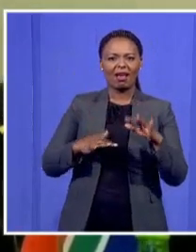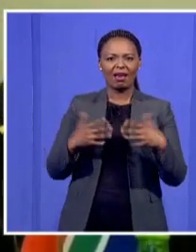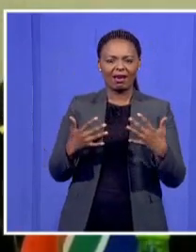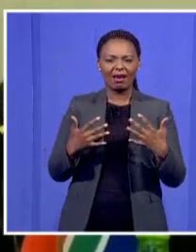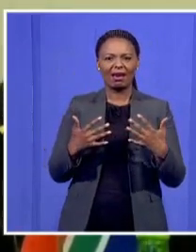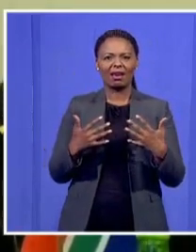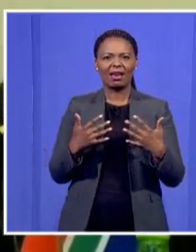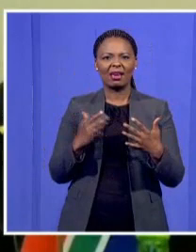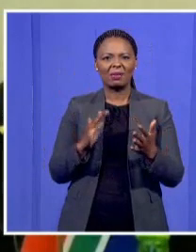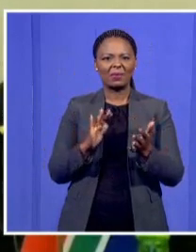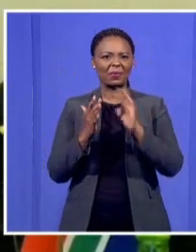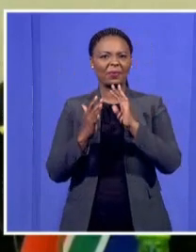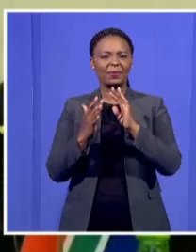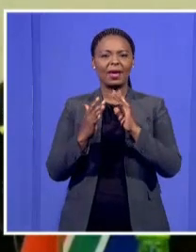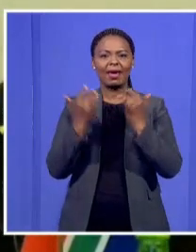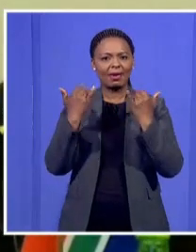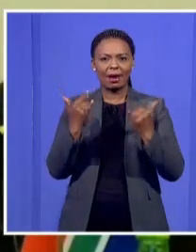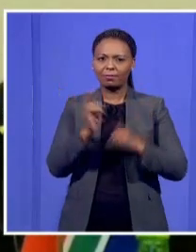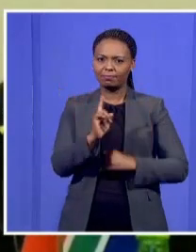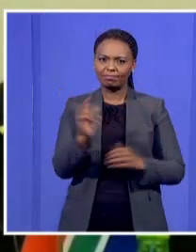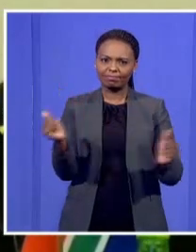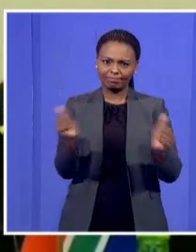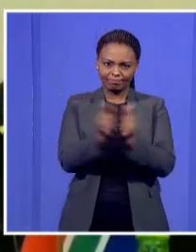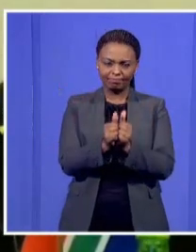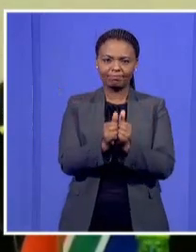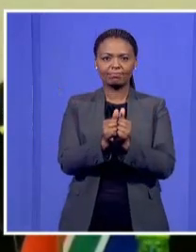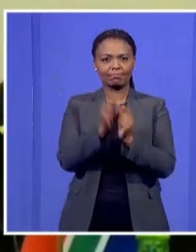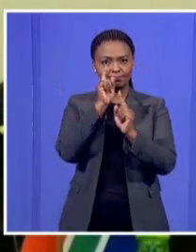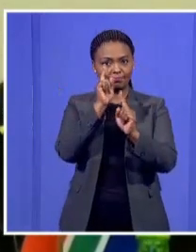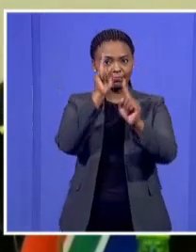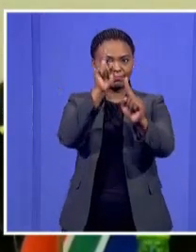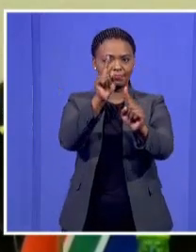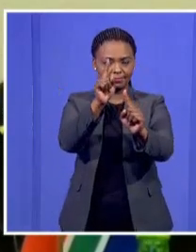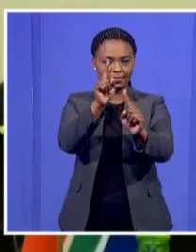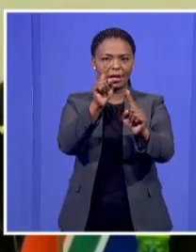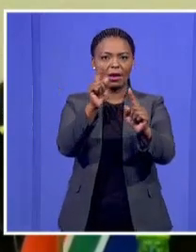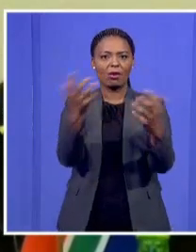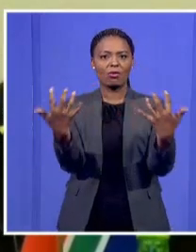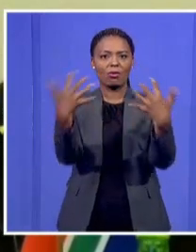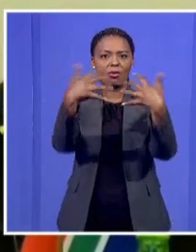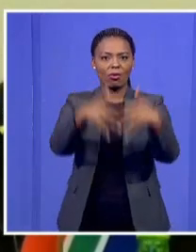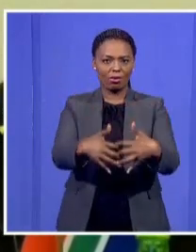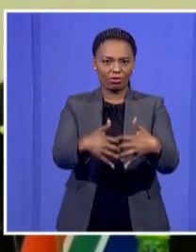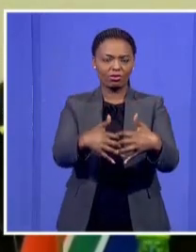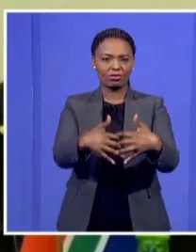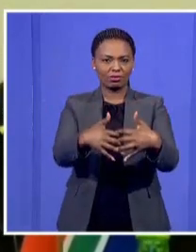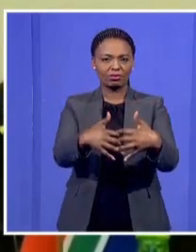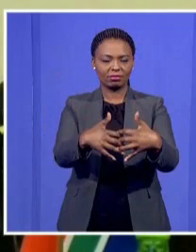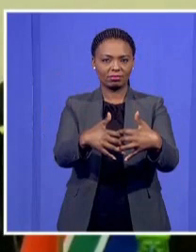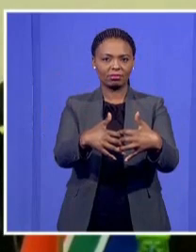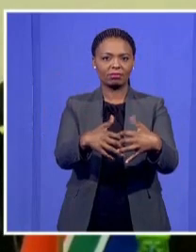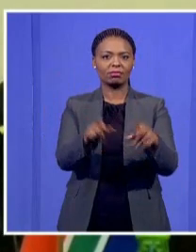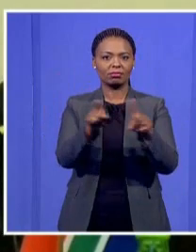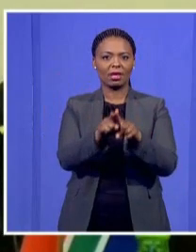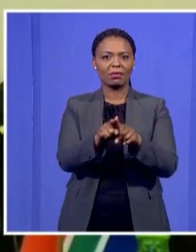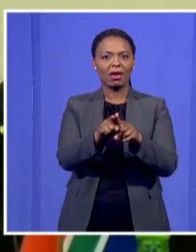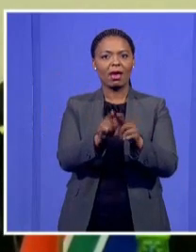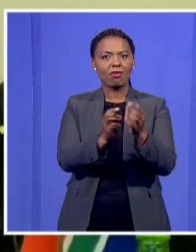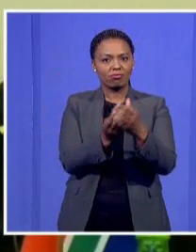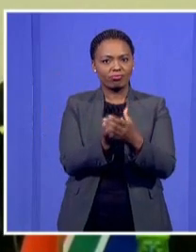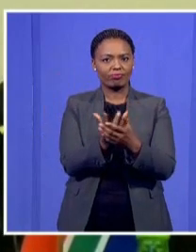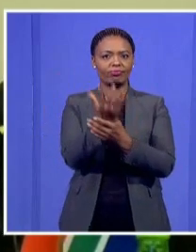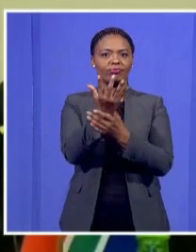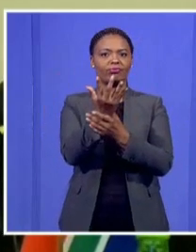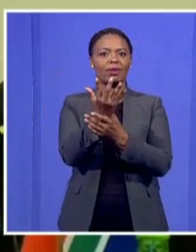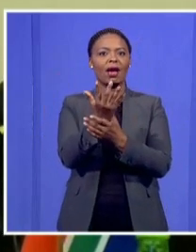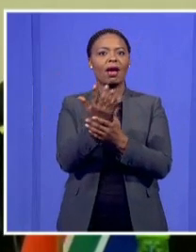disruption. Let us work together to accelerate collaboration and bring growth to our economies.